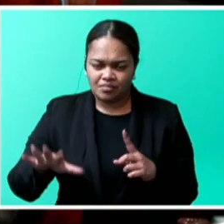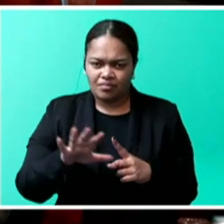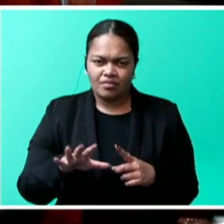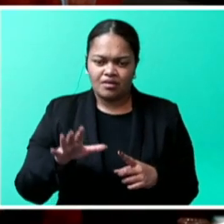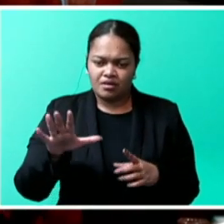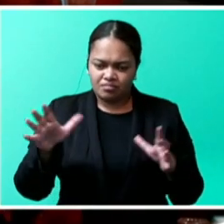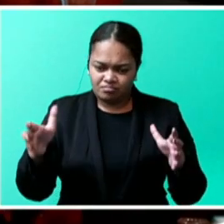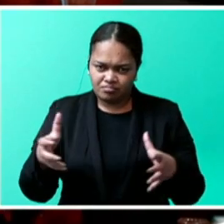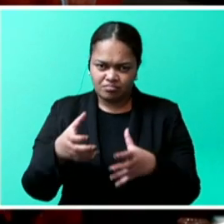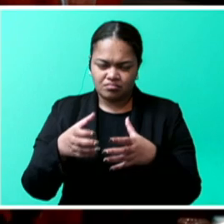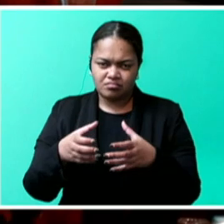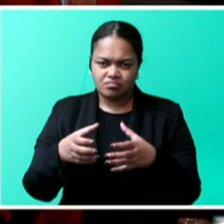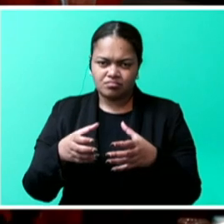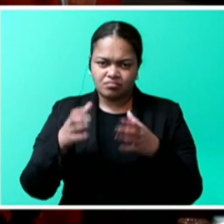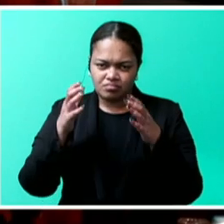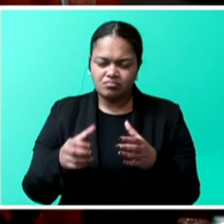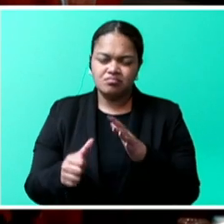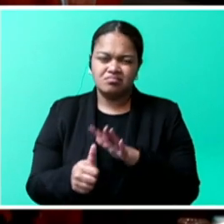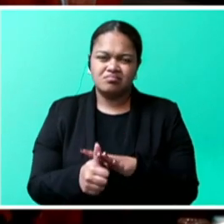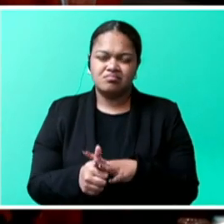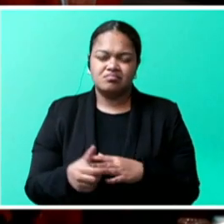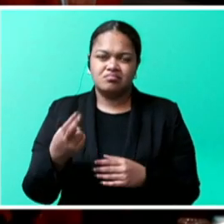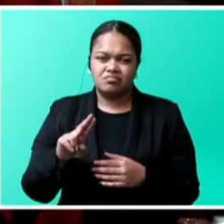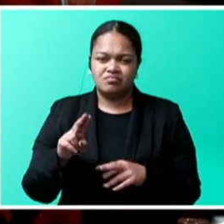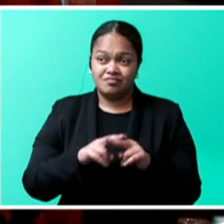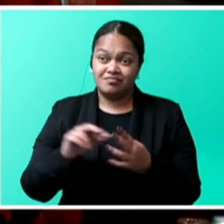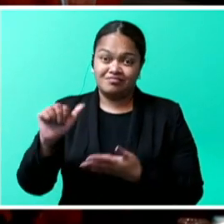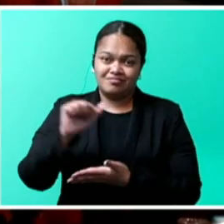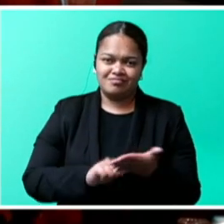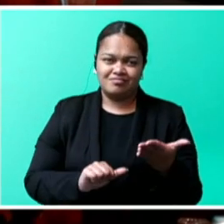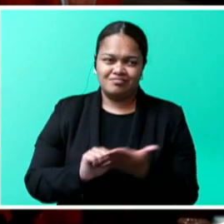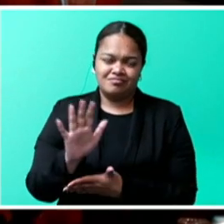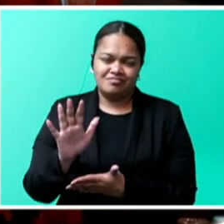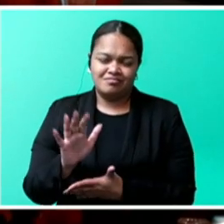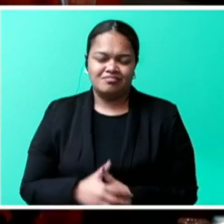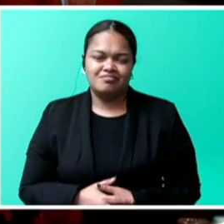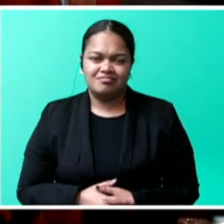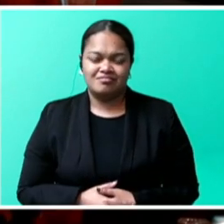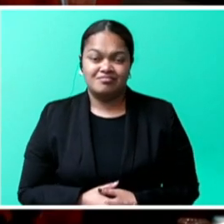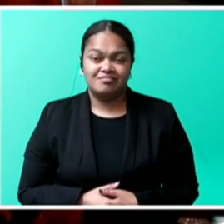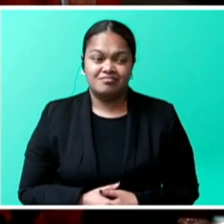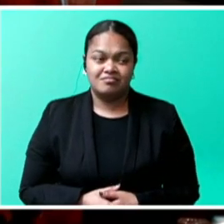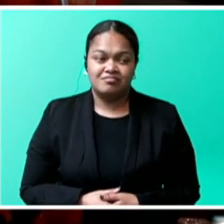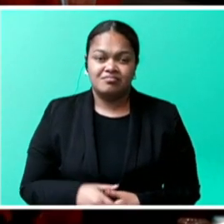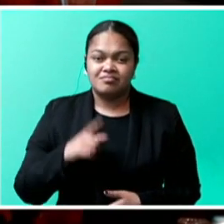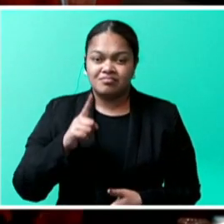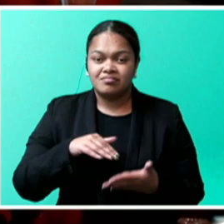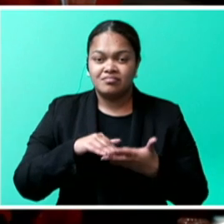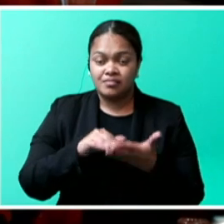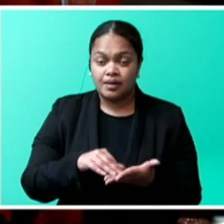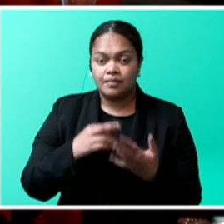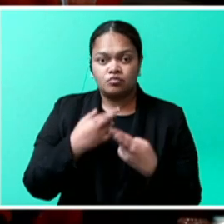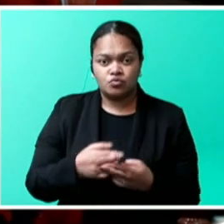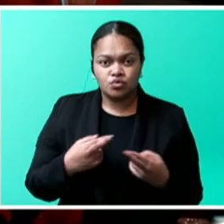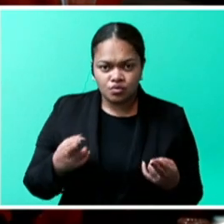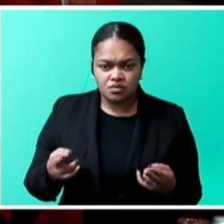whole to have access to Fiji's buyers and sellers. So it is quite a strategic undertaking that helps pull resources